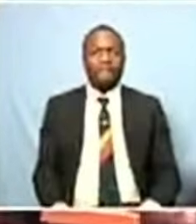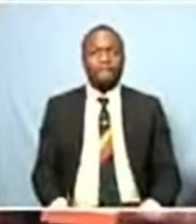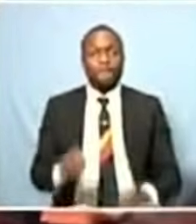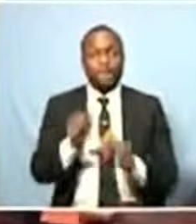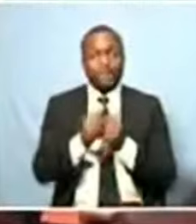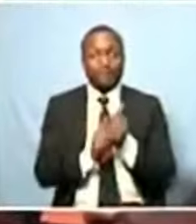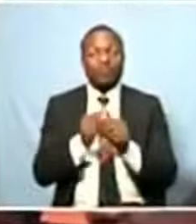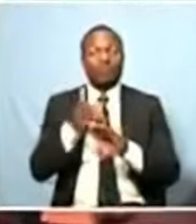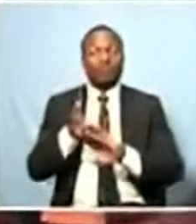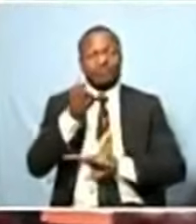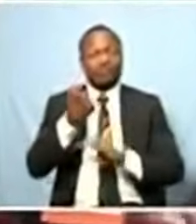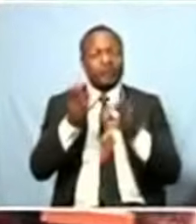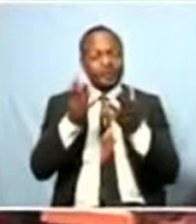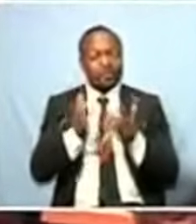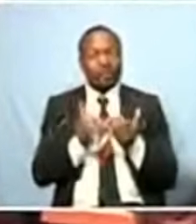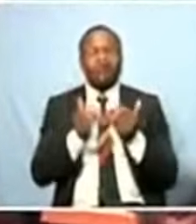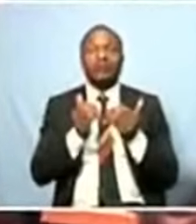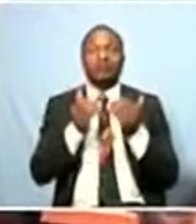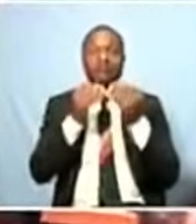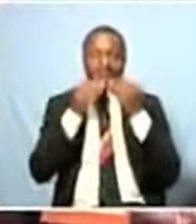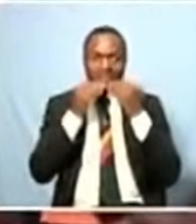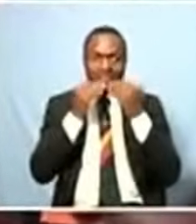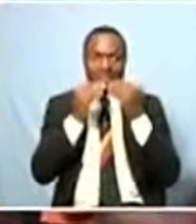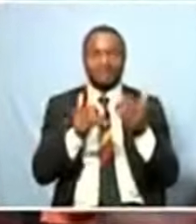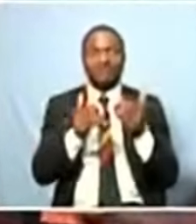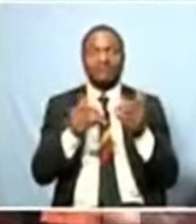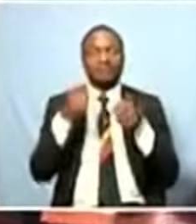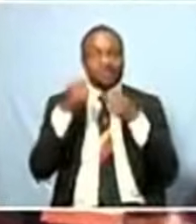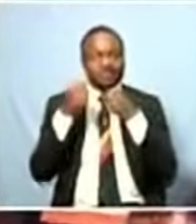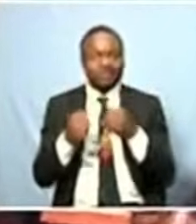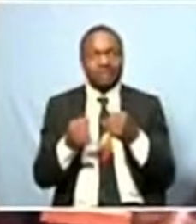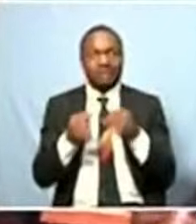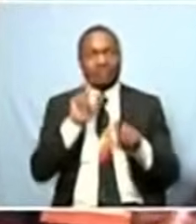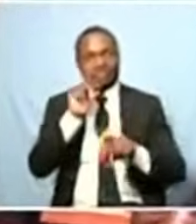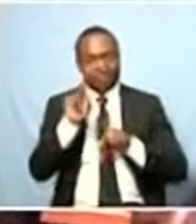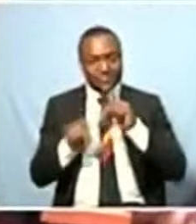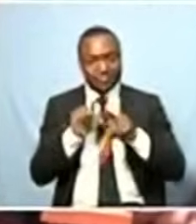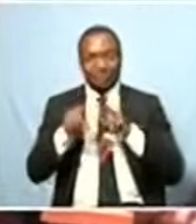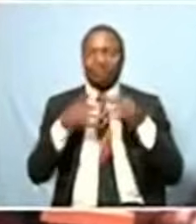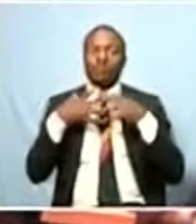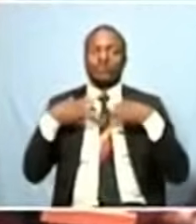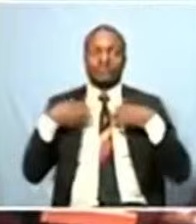all, I would like to acknowledge the resilient people of